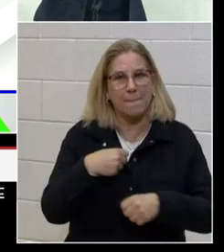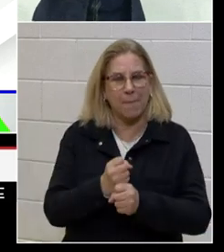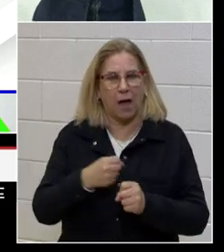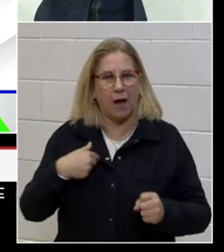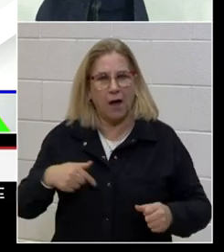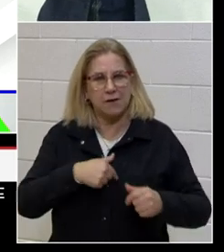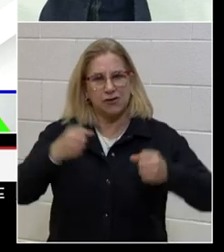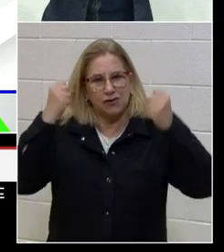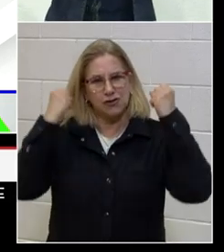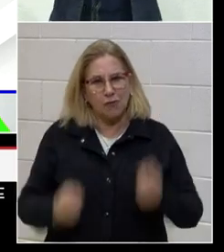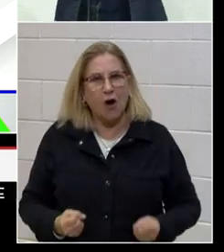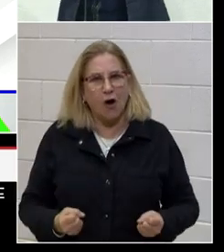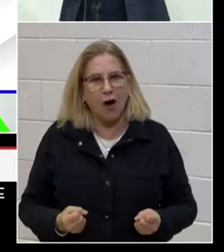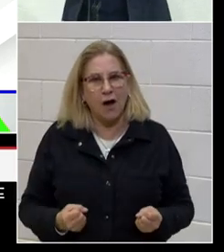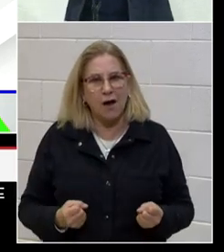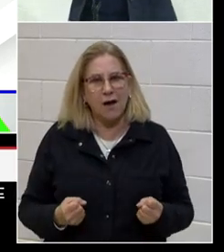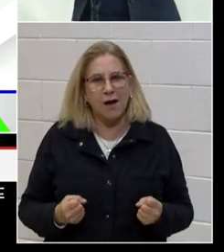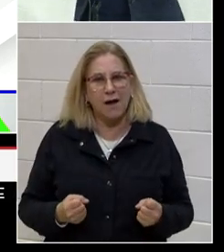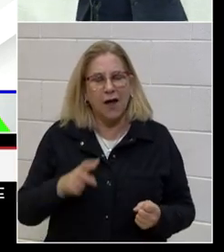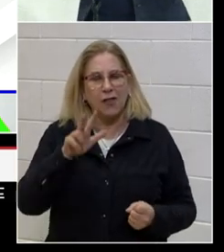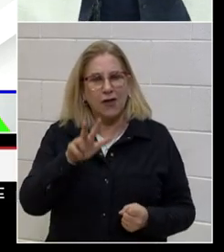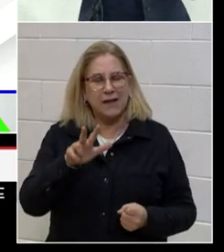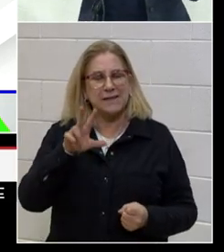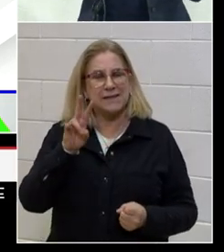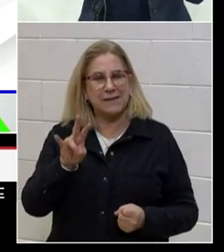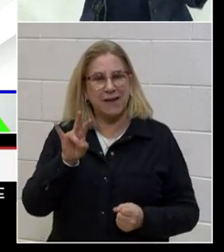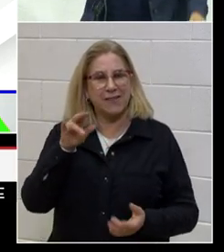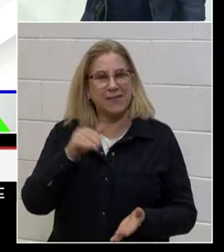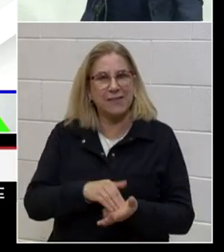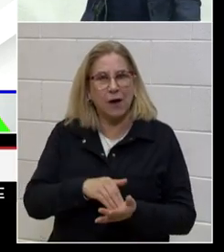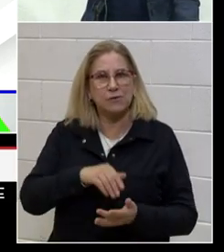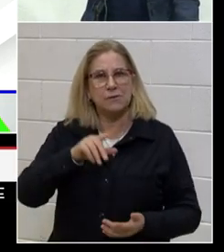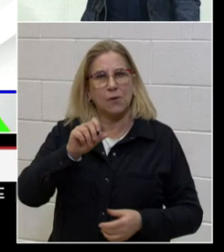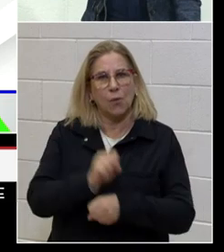37,000 people across DC government. Give them a big round of applause.